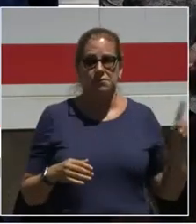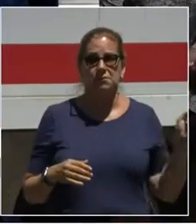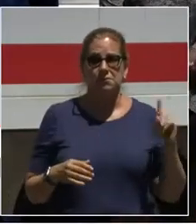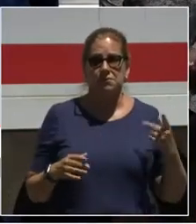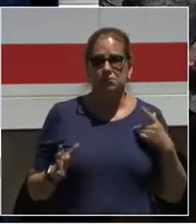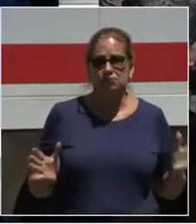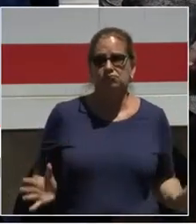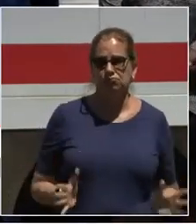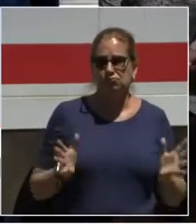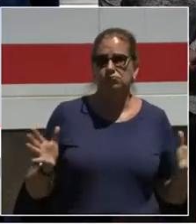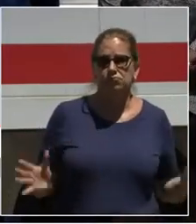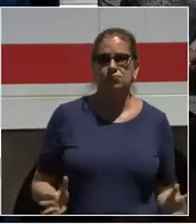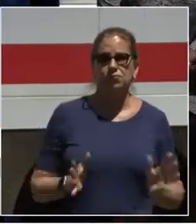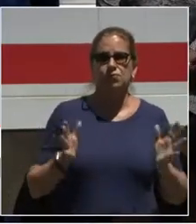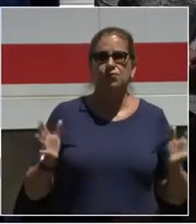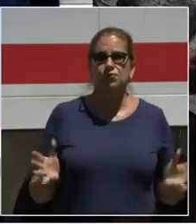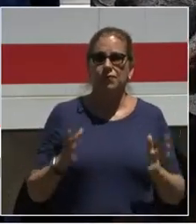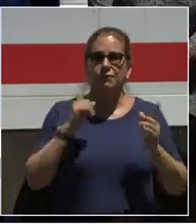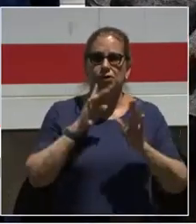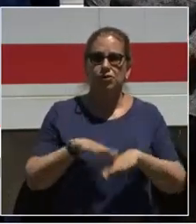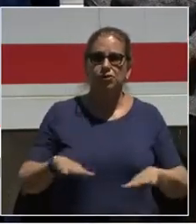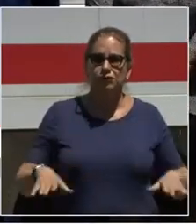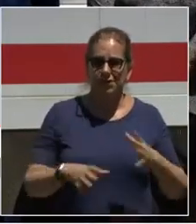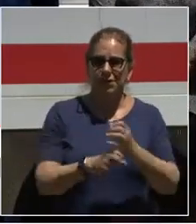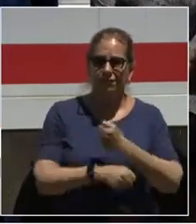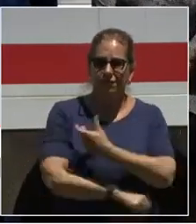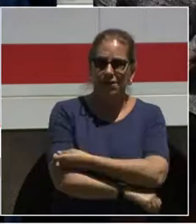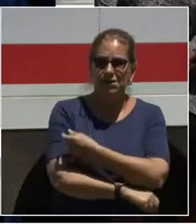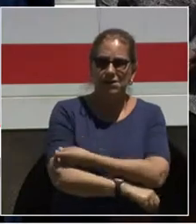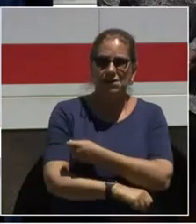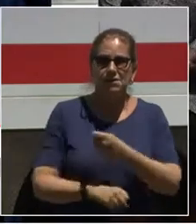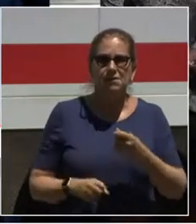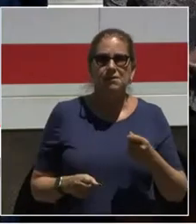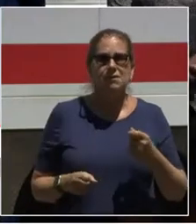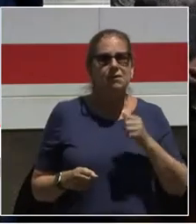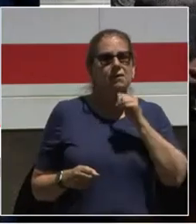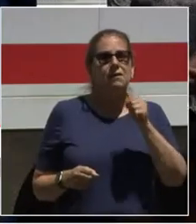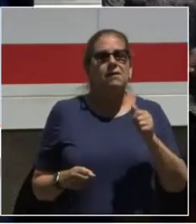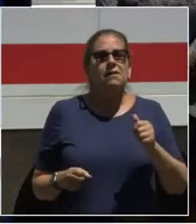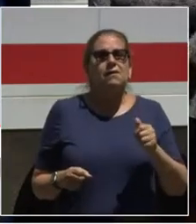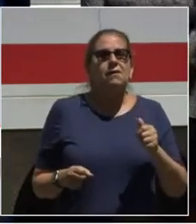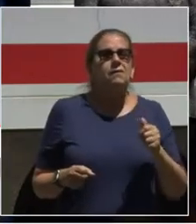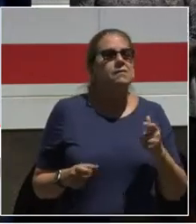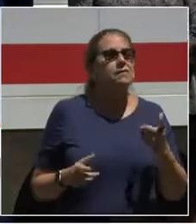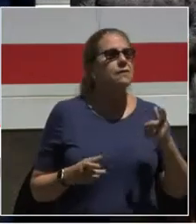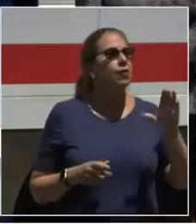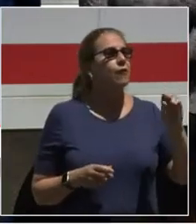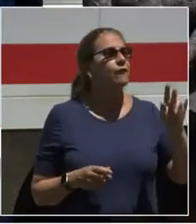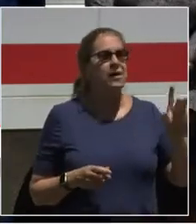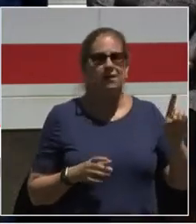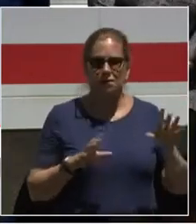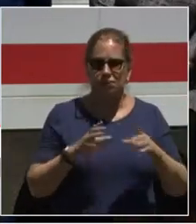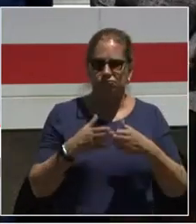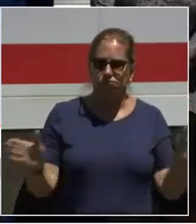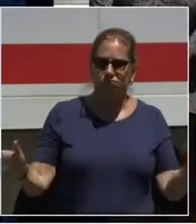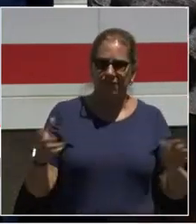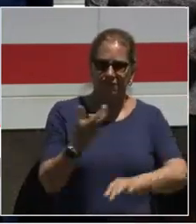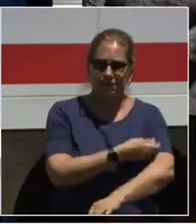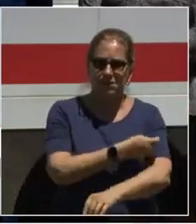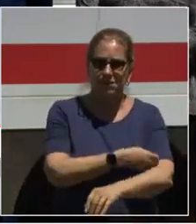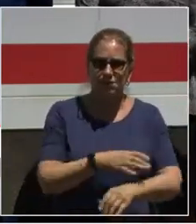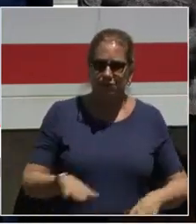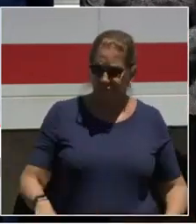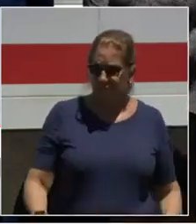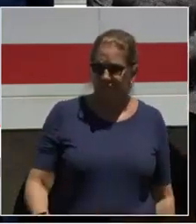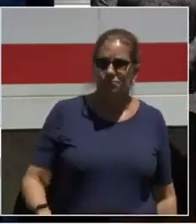getting children vaccinated and up to date, not just with their COVID vaccine, but their routine childhood vaccines. I joined Children's last summer